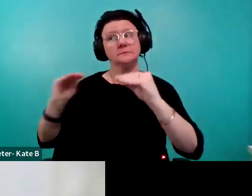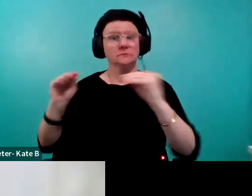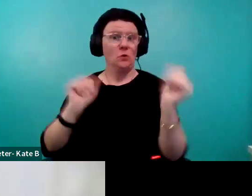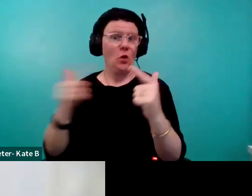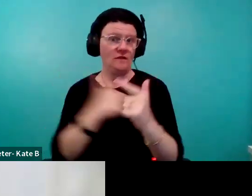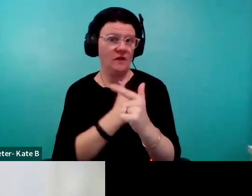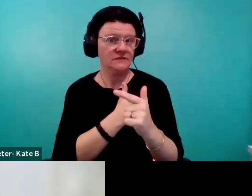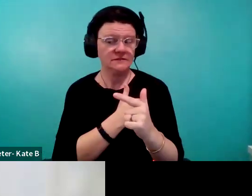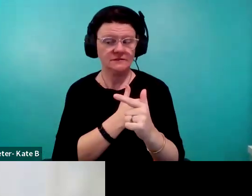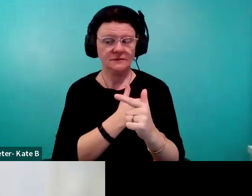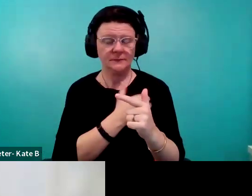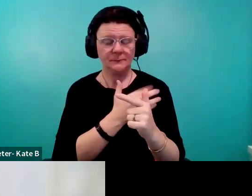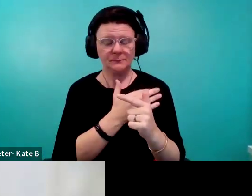us